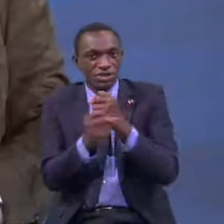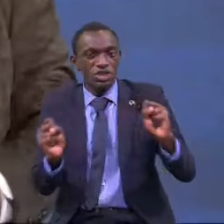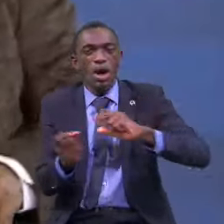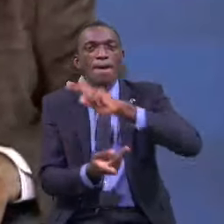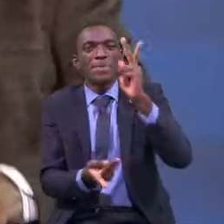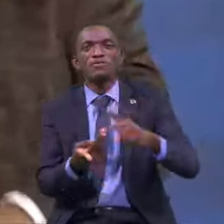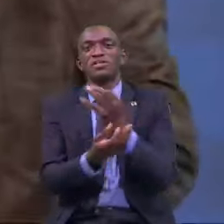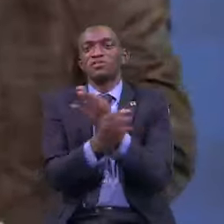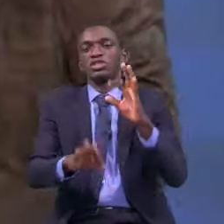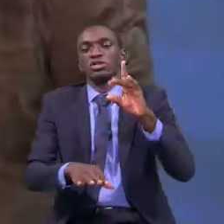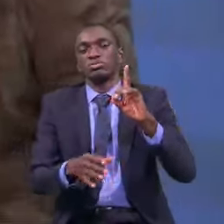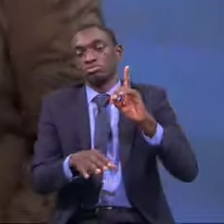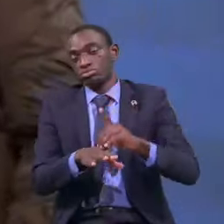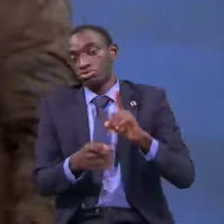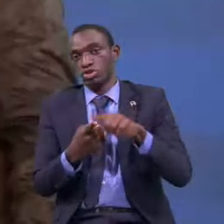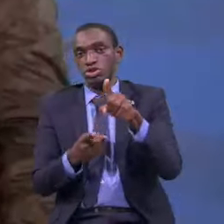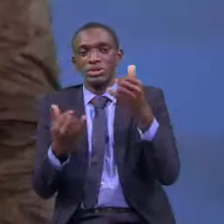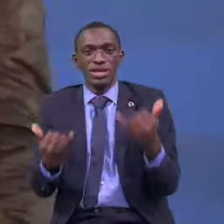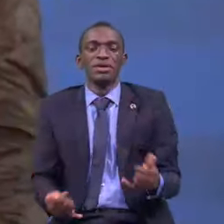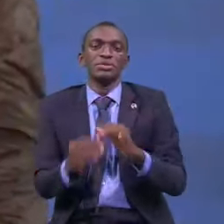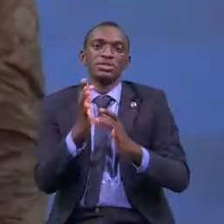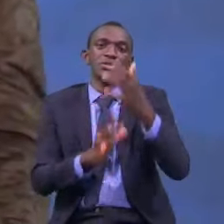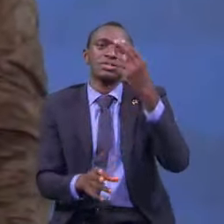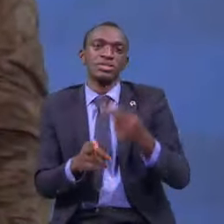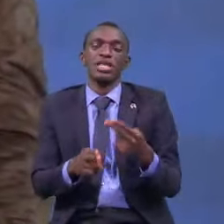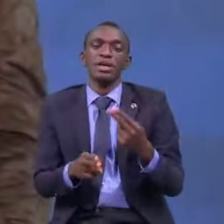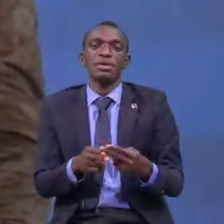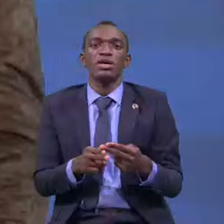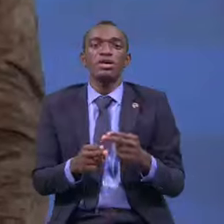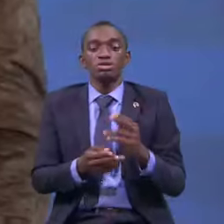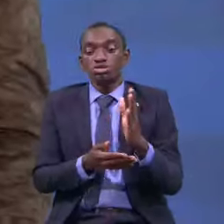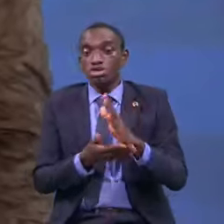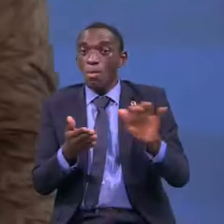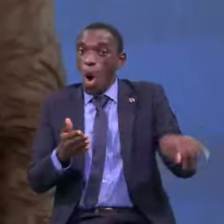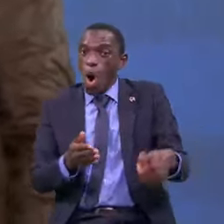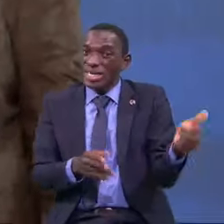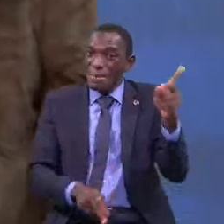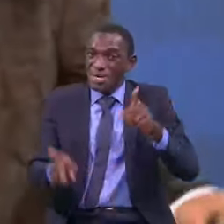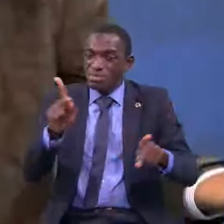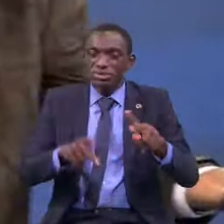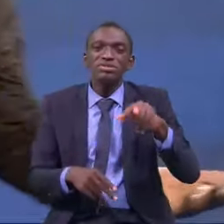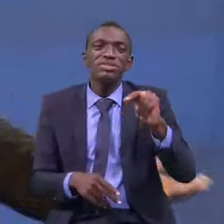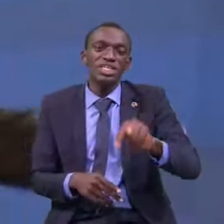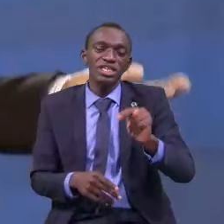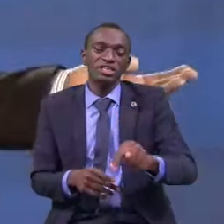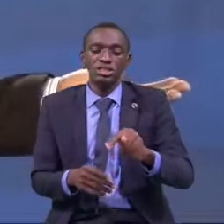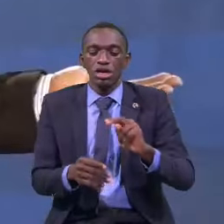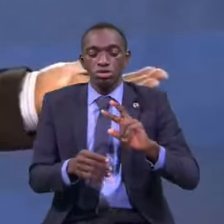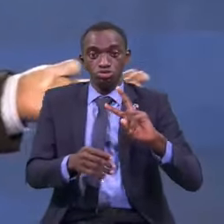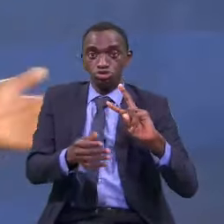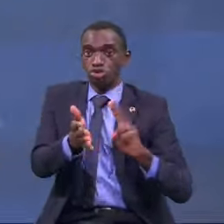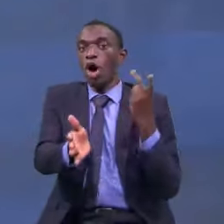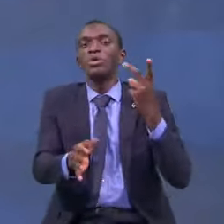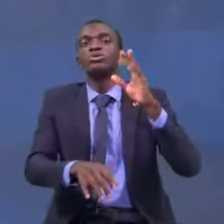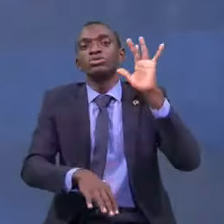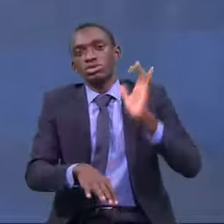tonight. Some need a double touch. Other people, they are coming for